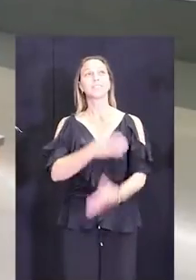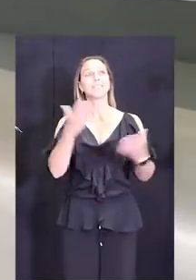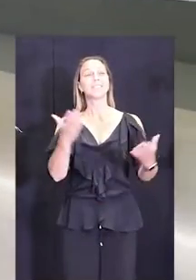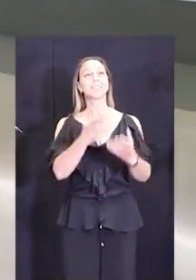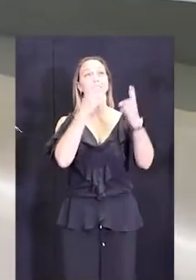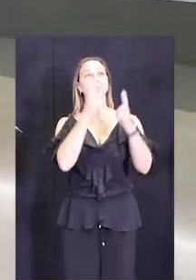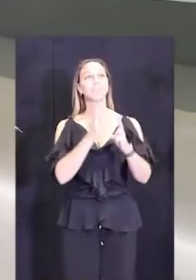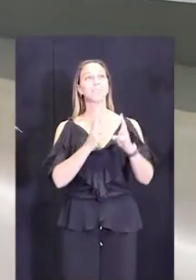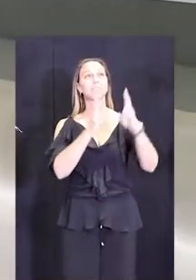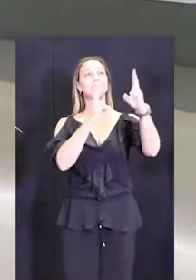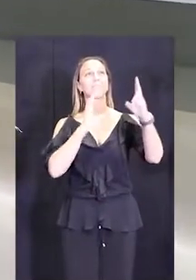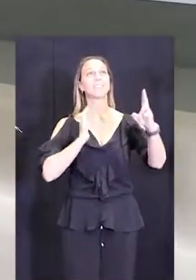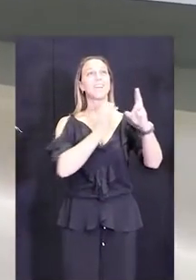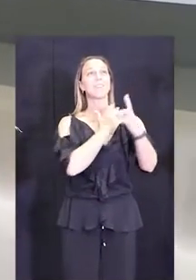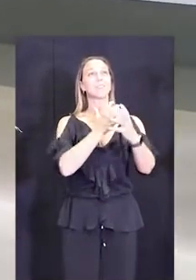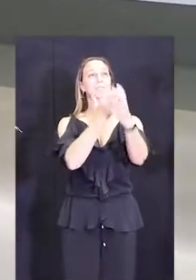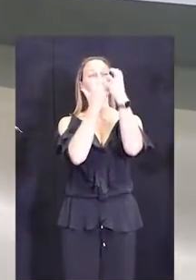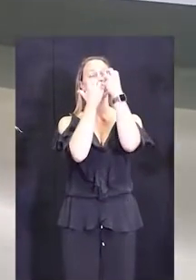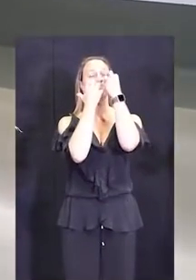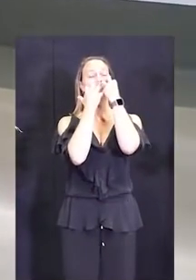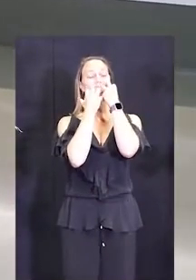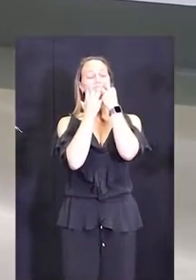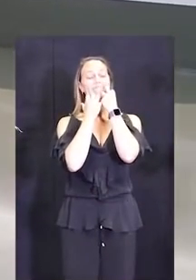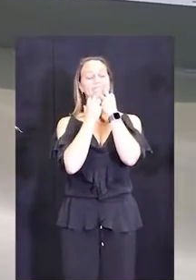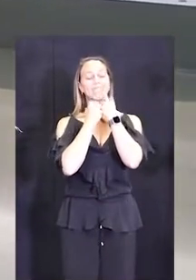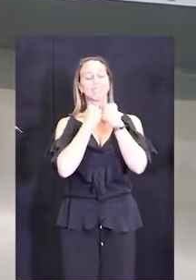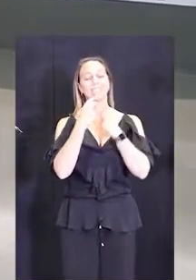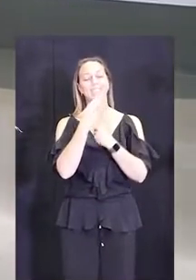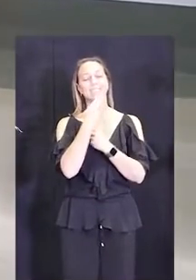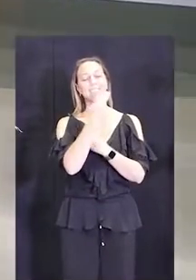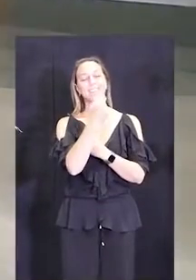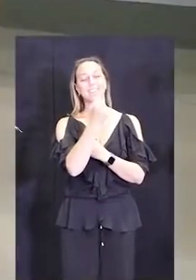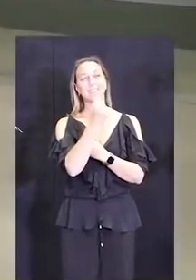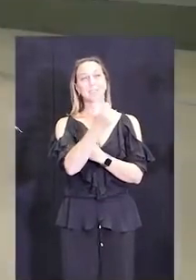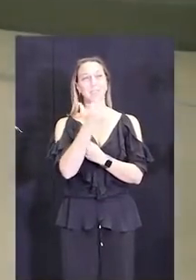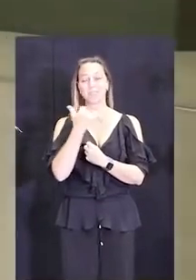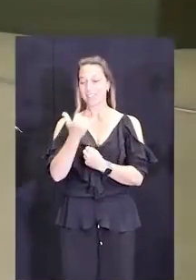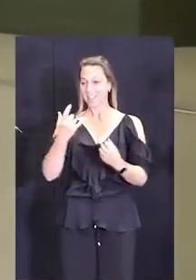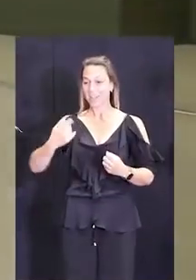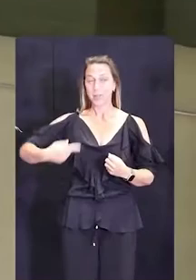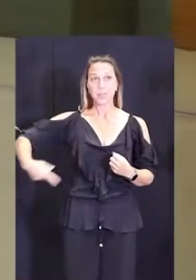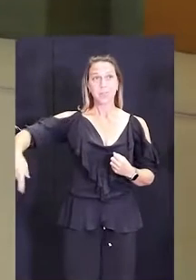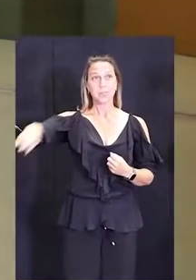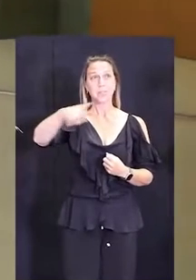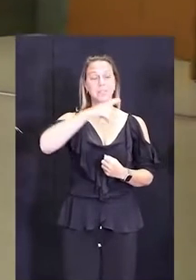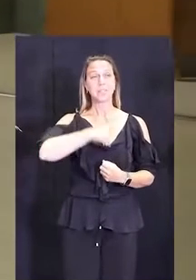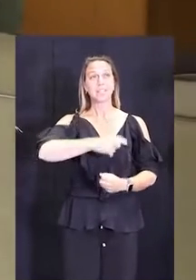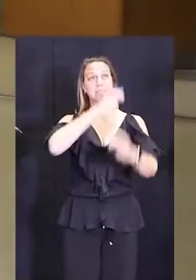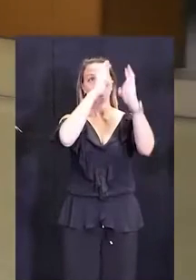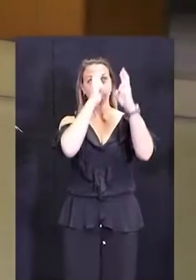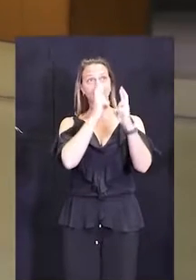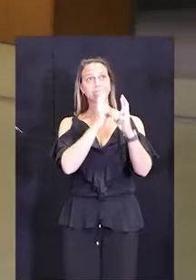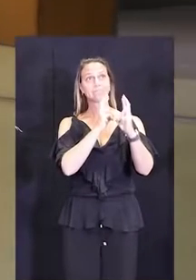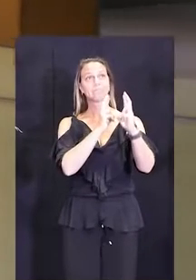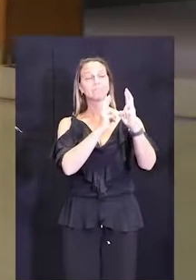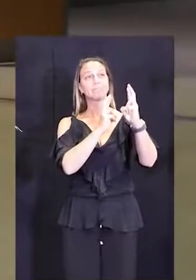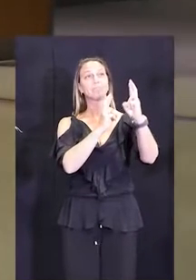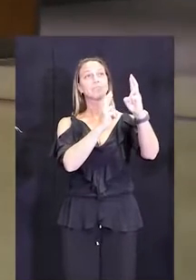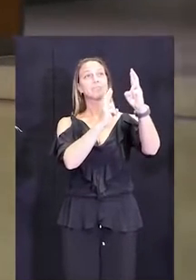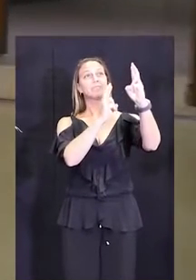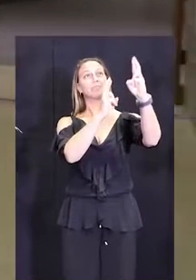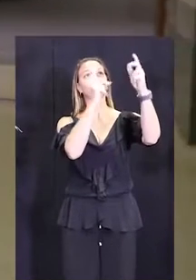To our alma mater ever dear, we raise